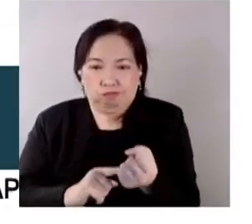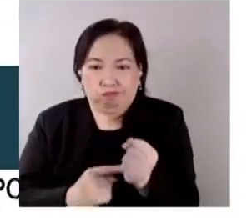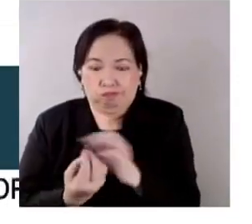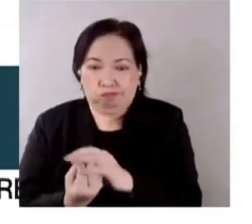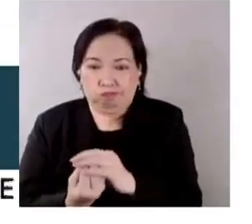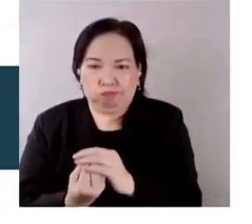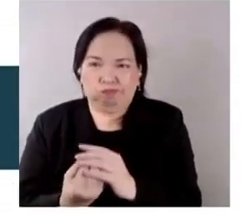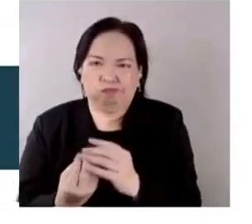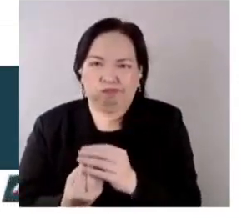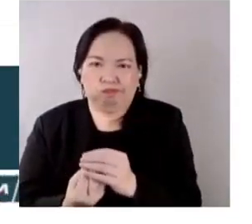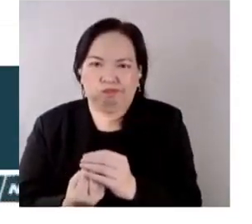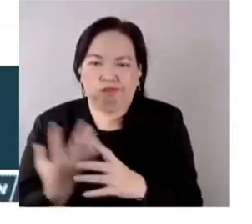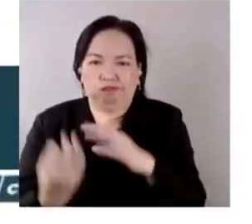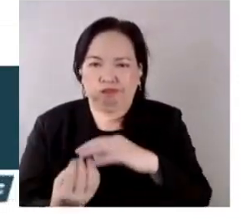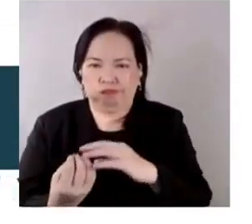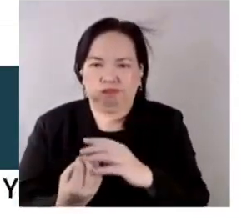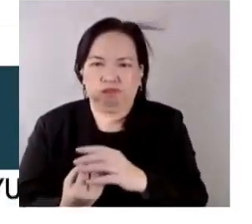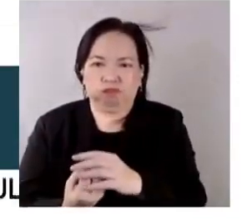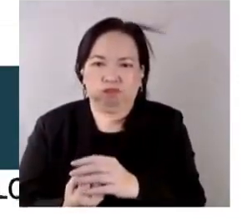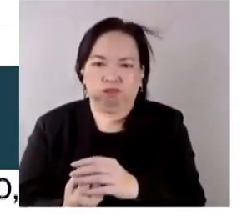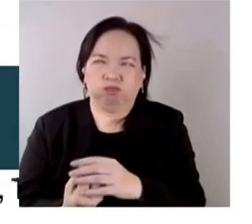fire. South China Sea issue,